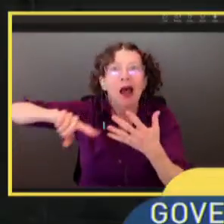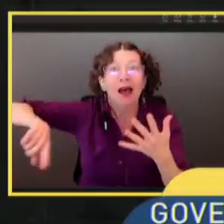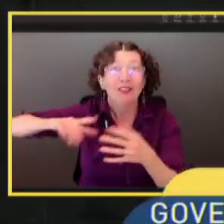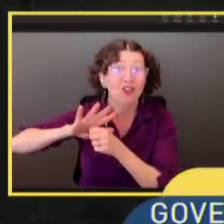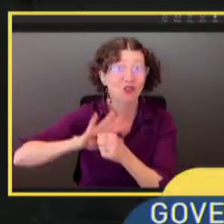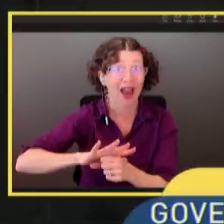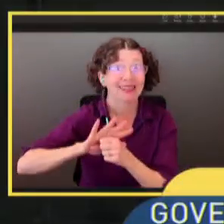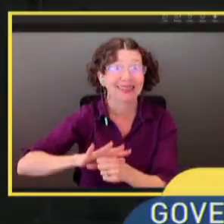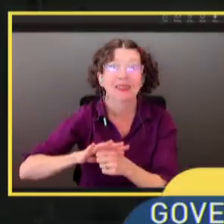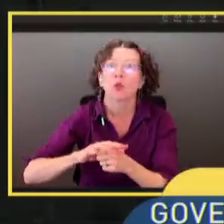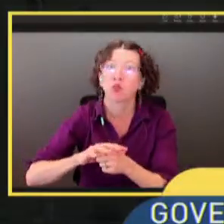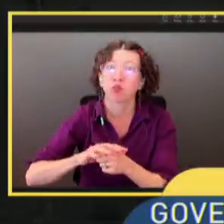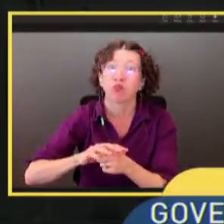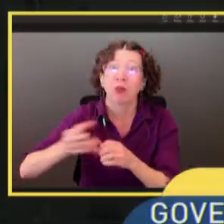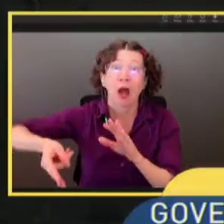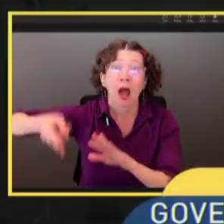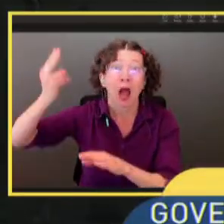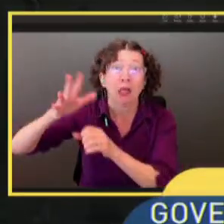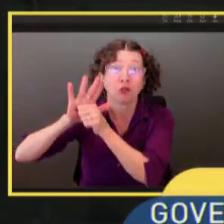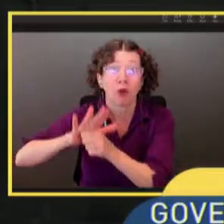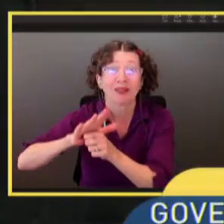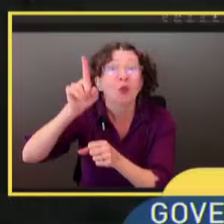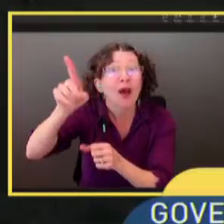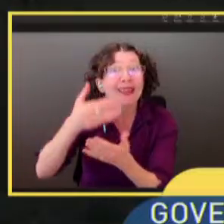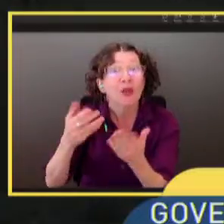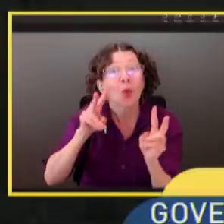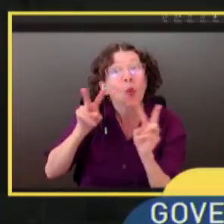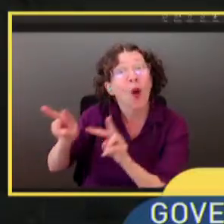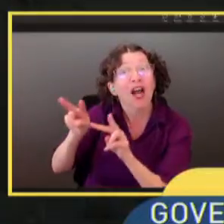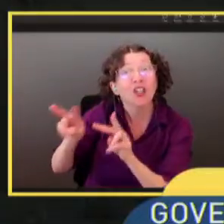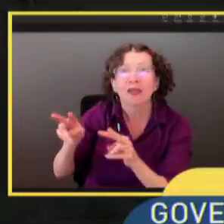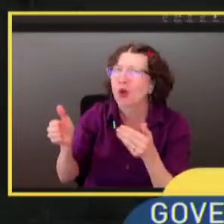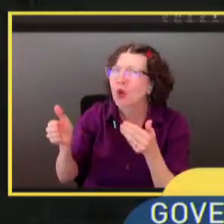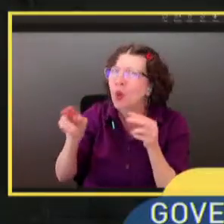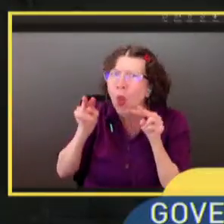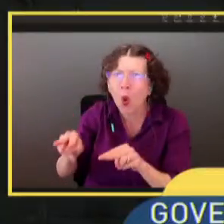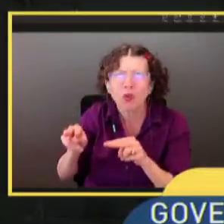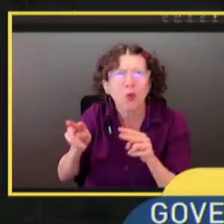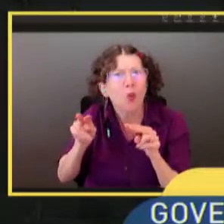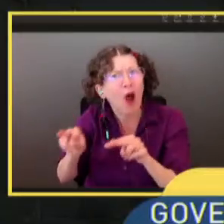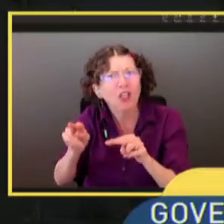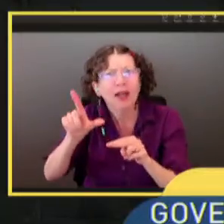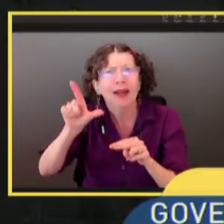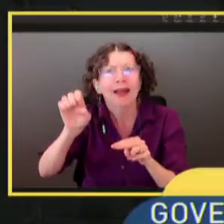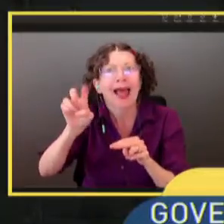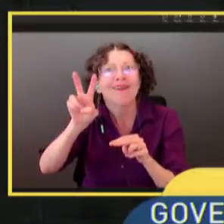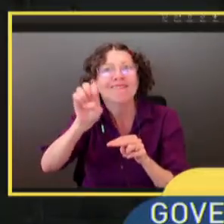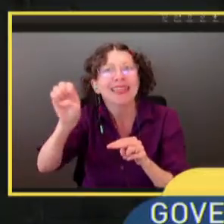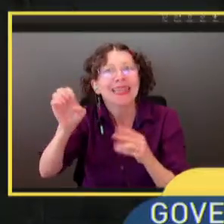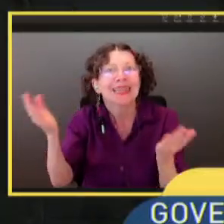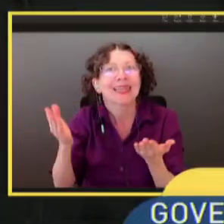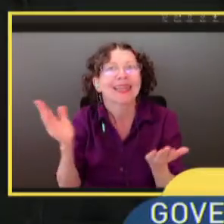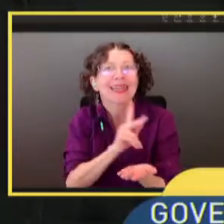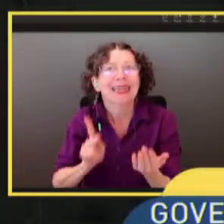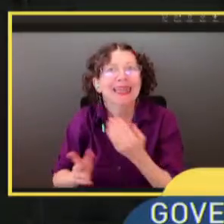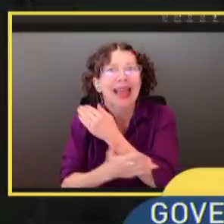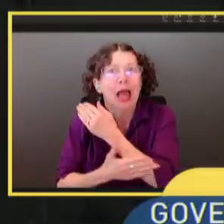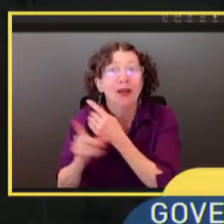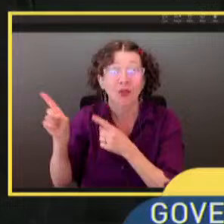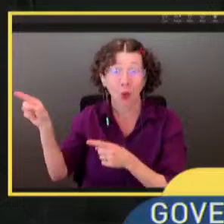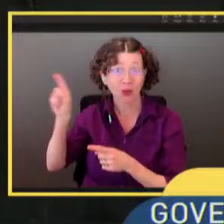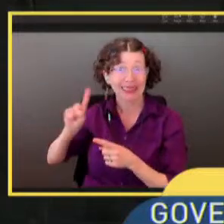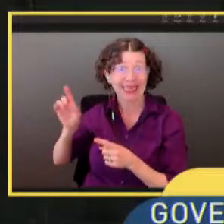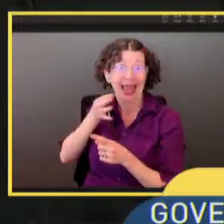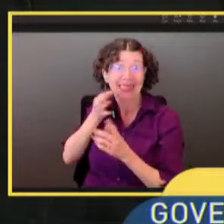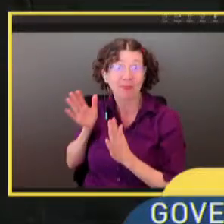recent days, we have all emphasized how the stress on our infrastructure is extremely significant right